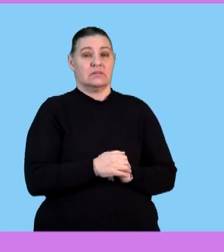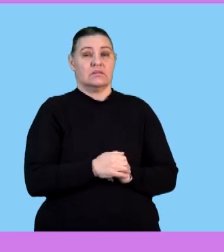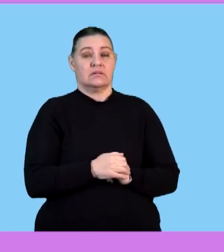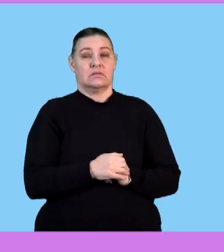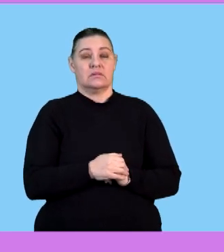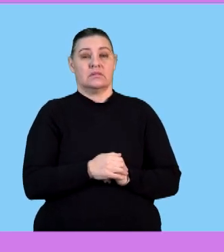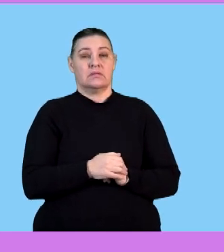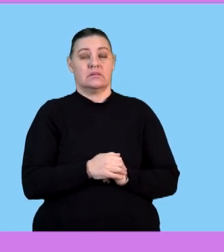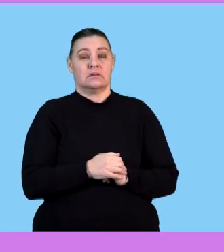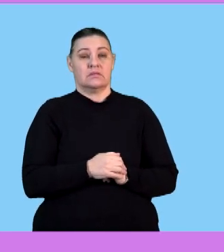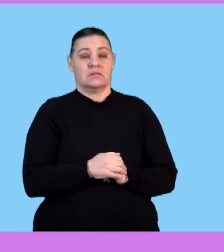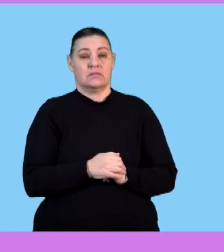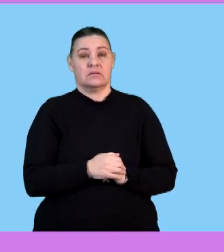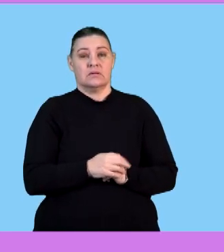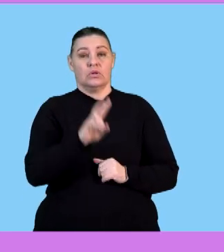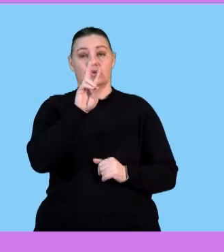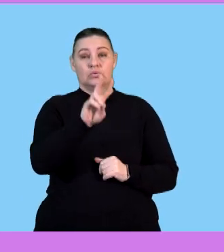okay, is